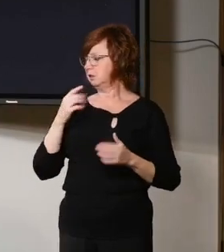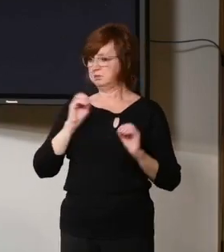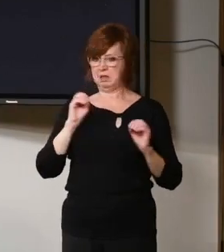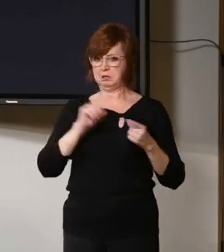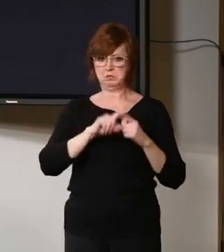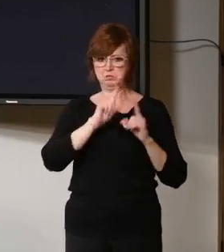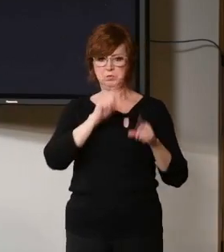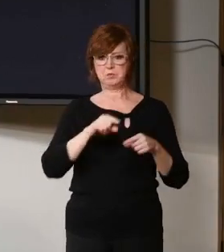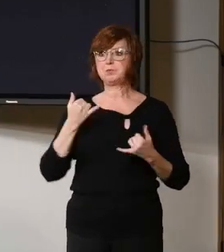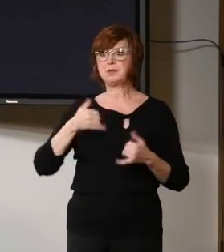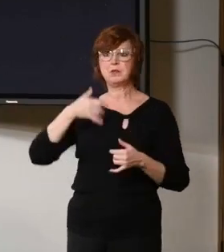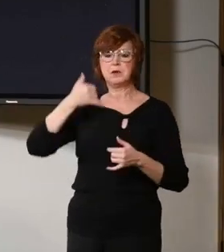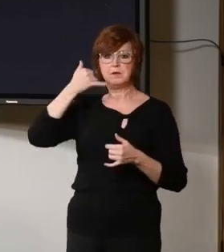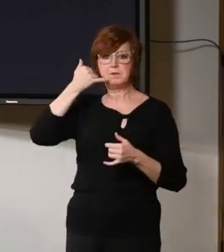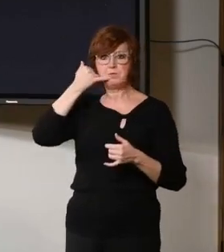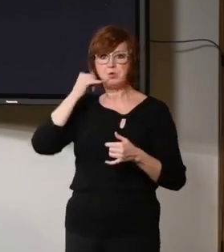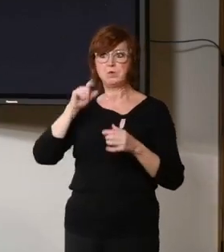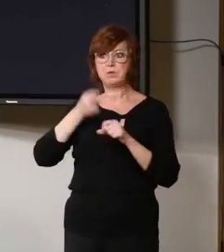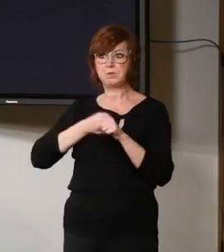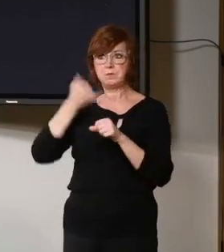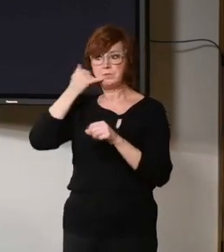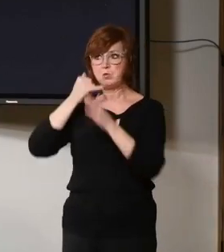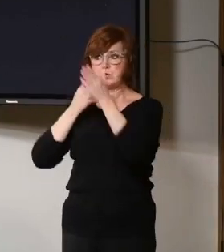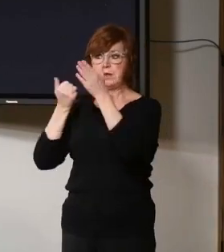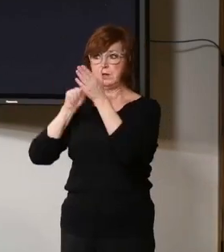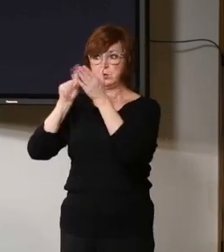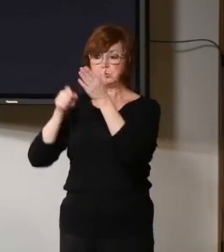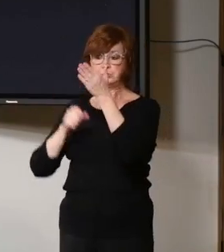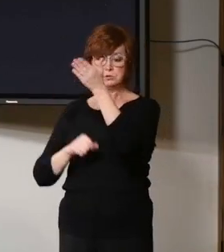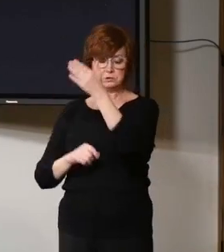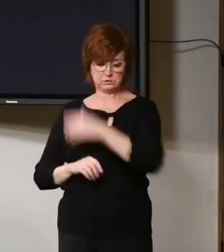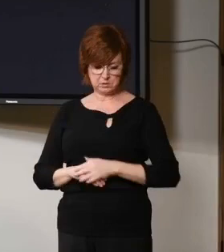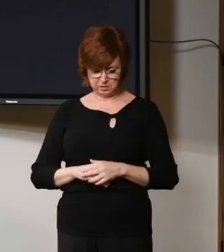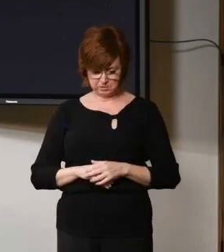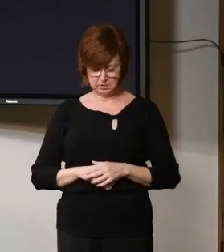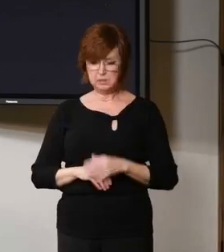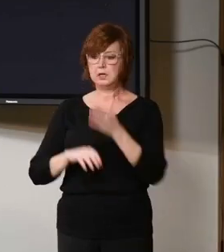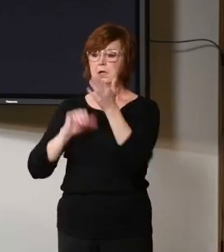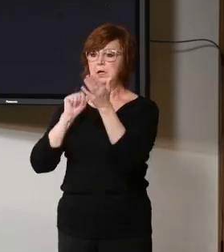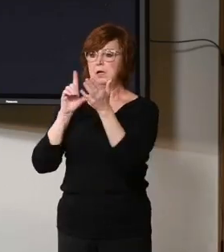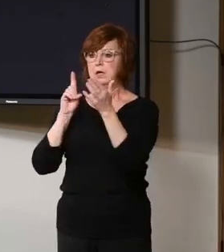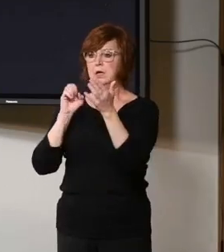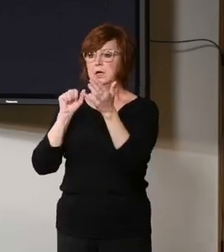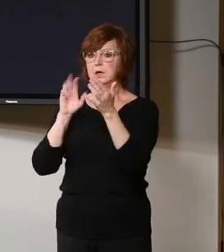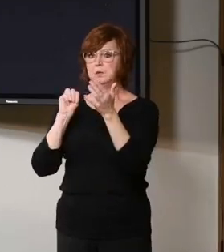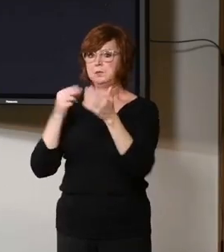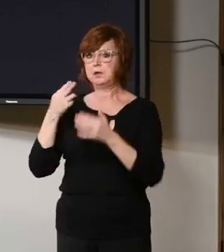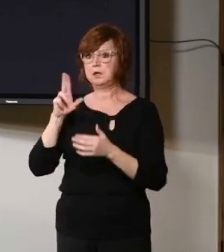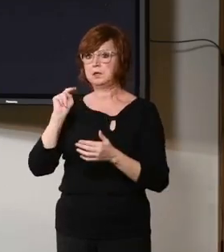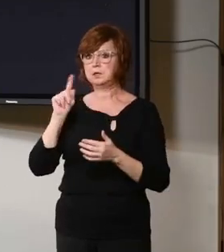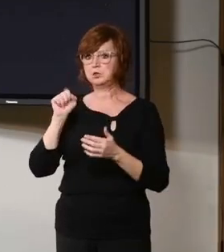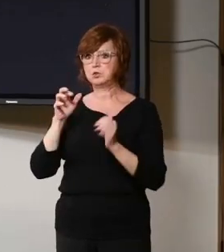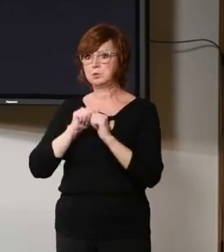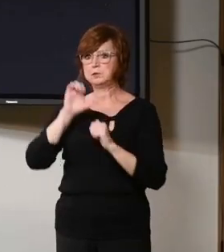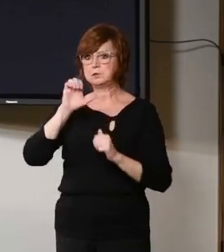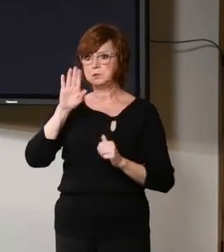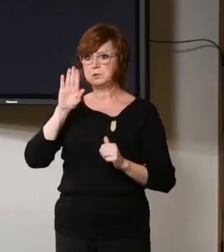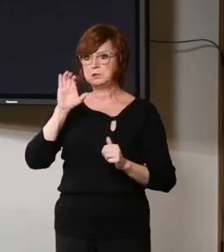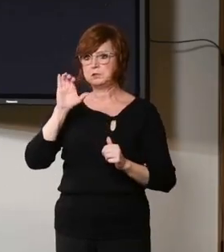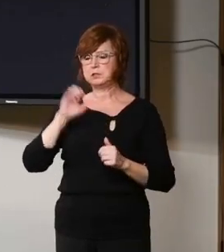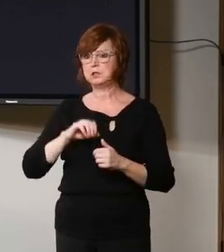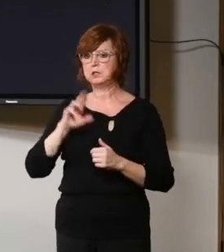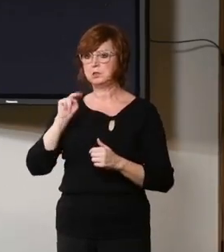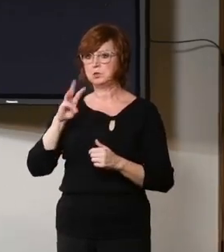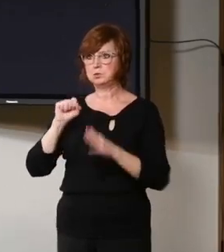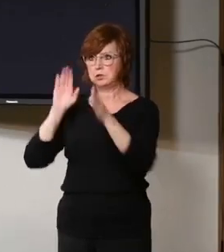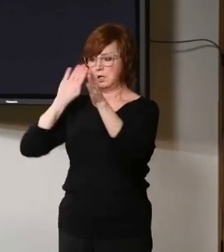comments. Operator, we'll take our first question from the phone line. We have Adam Hunter with CBC. Hi there. I'm